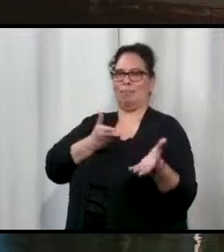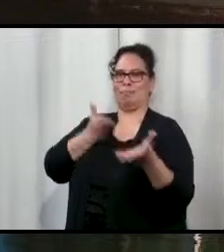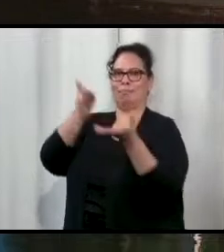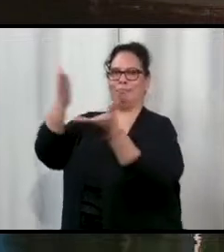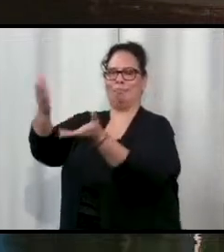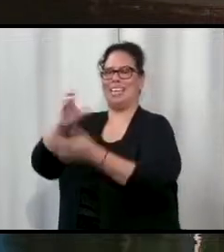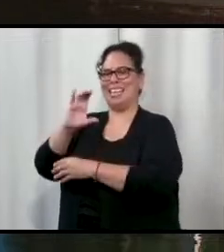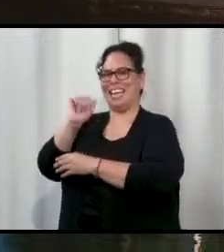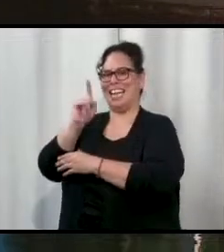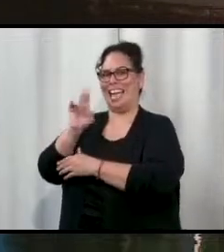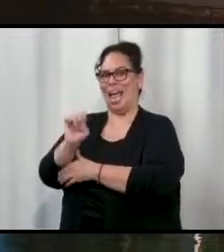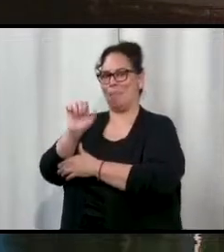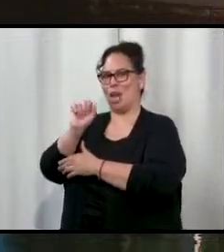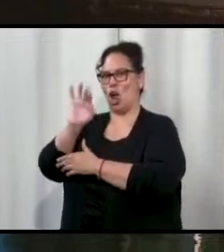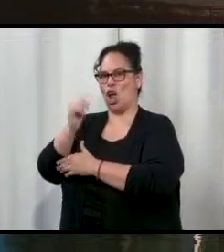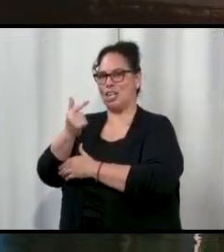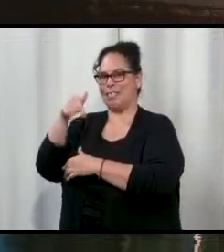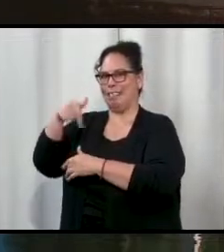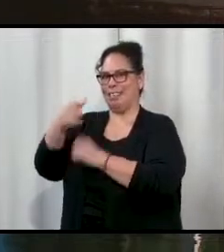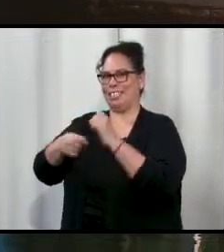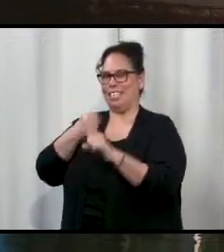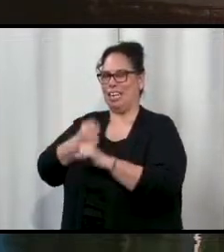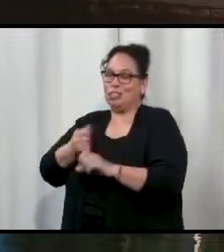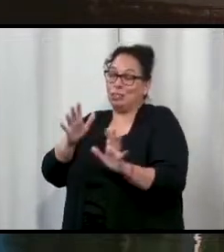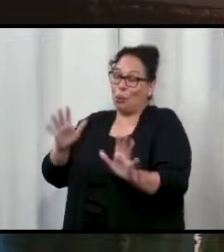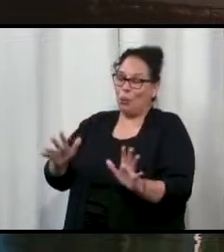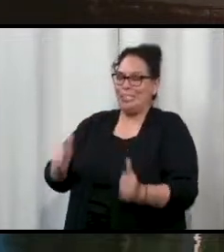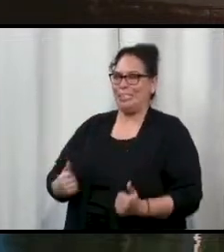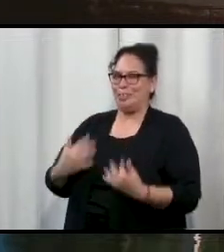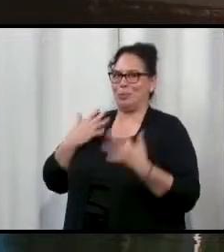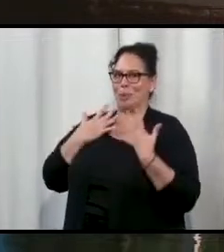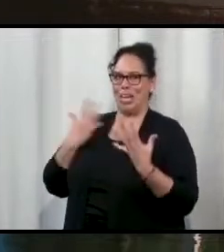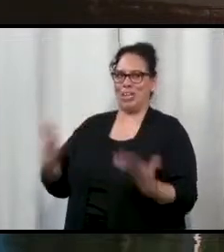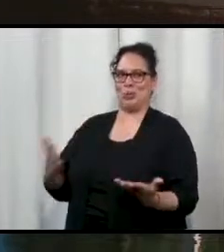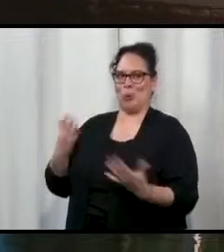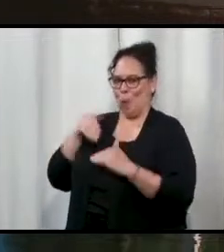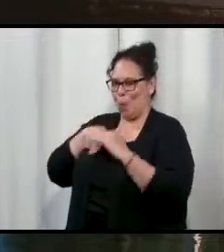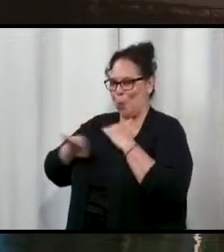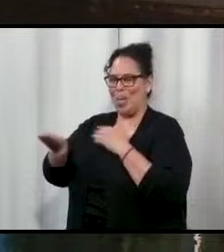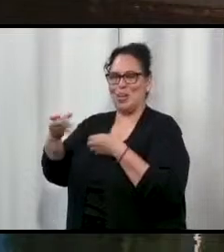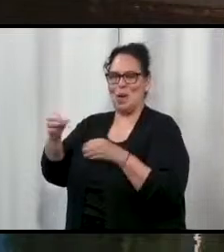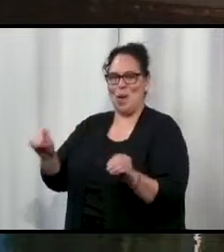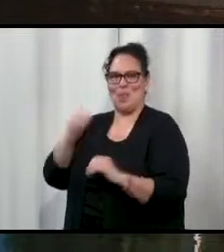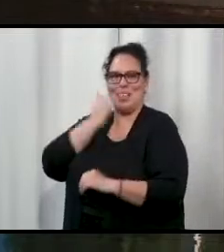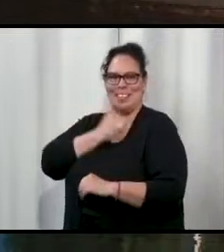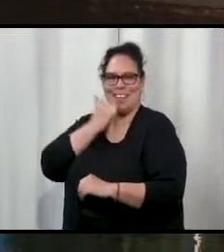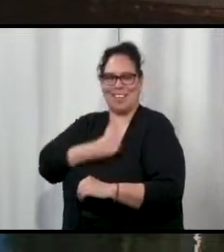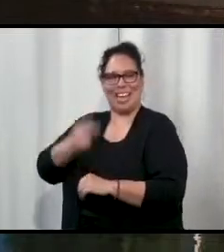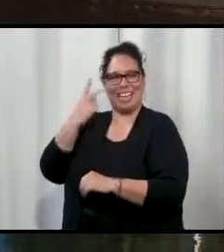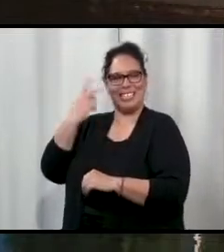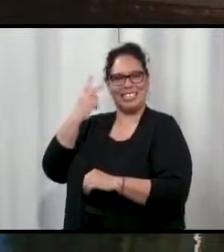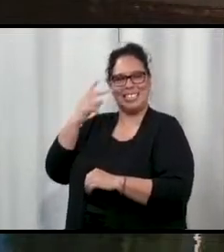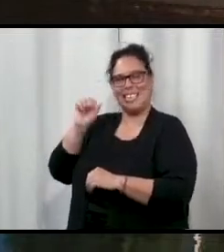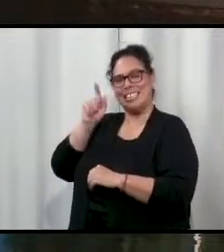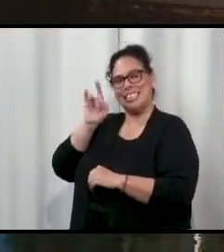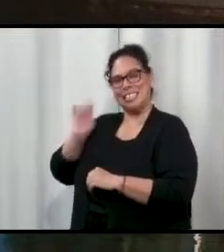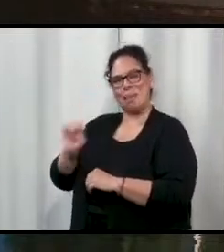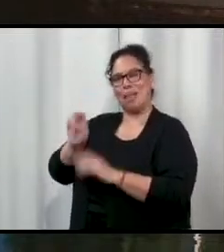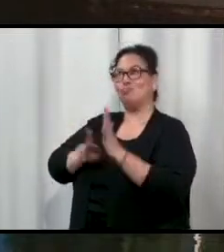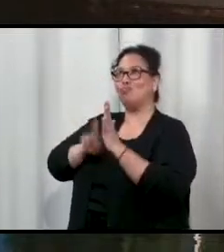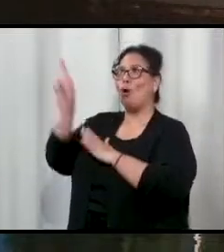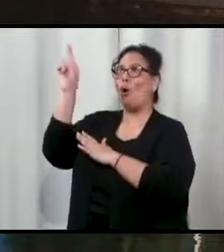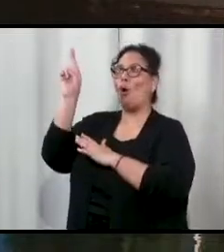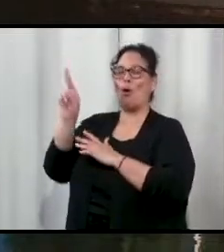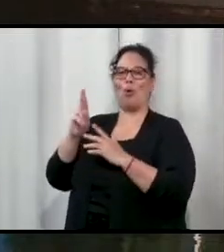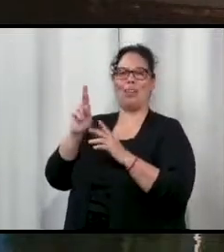in August of this year. So it's pretty inspirational getting to come into the office every day and see spacecraft that are going to Mars